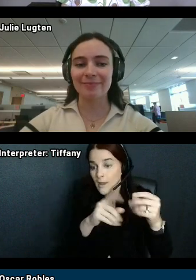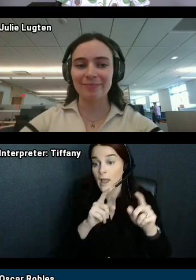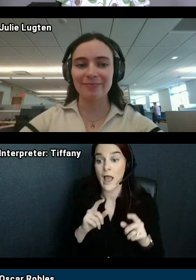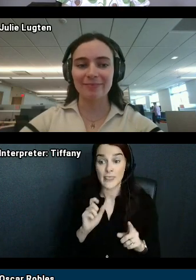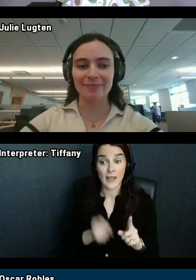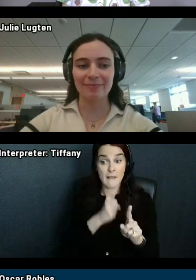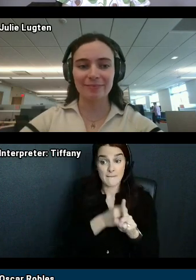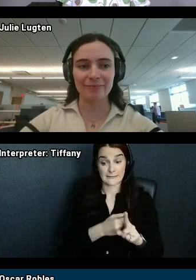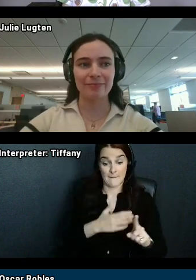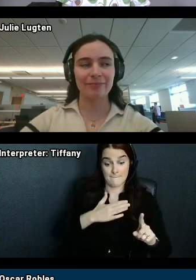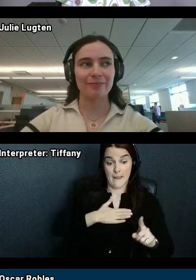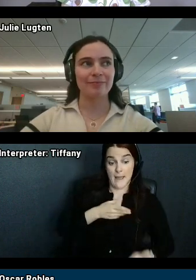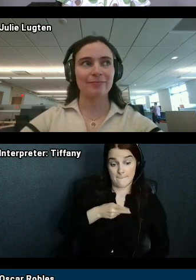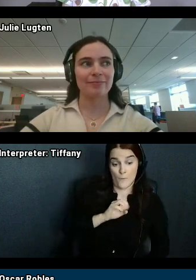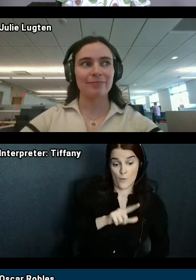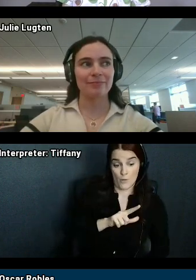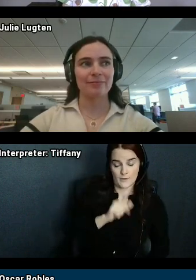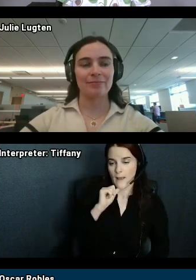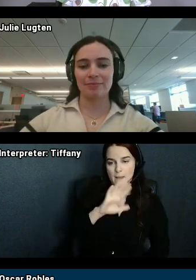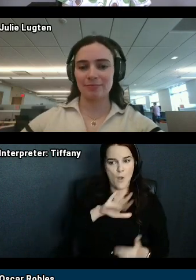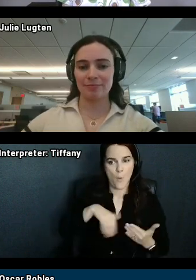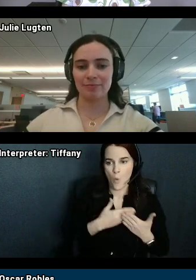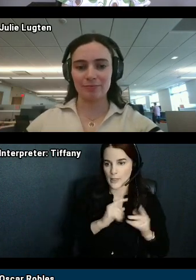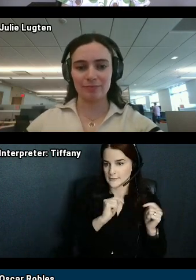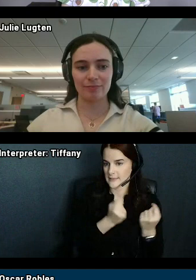portal, when I do it from here.